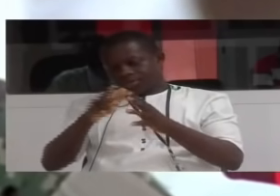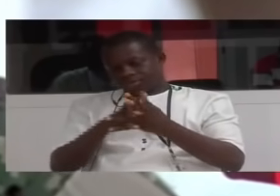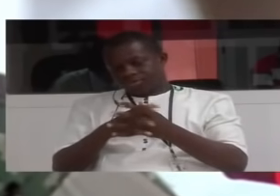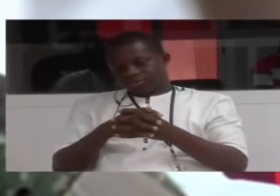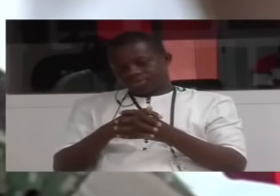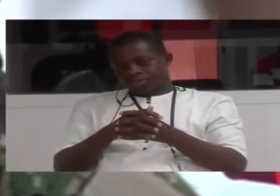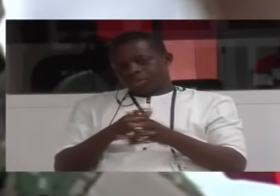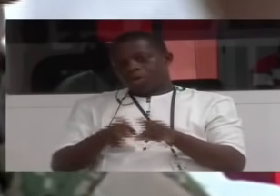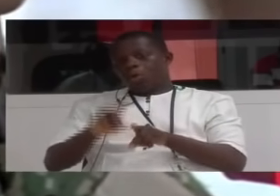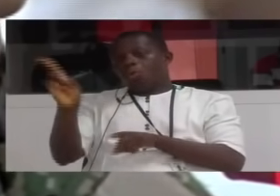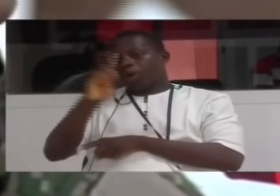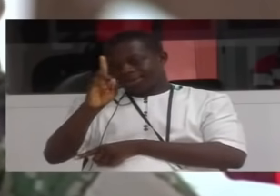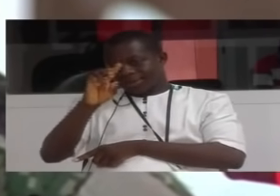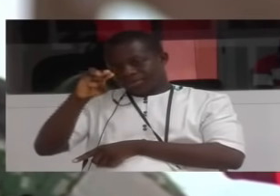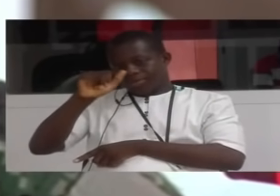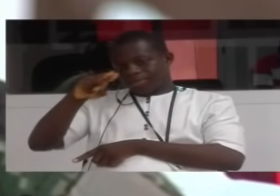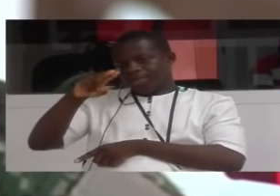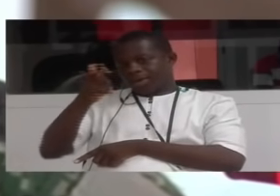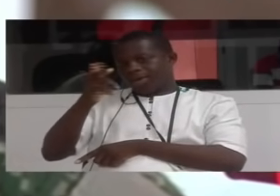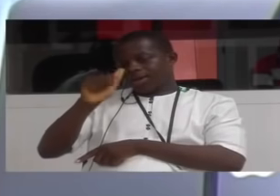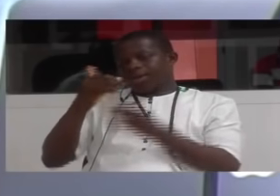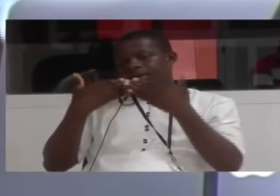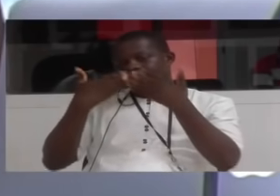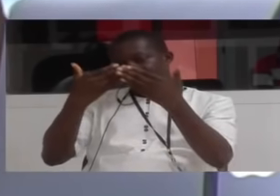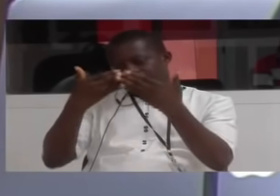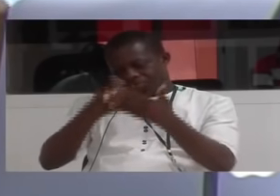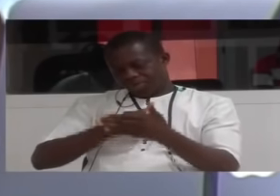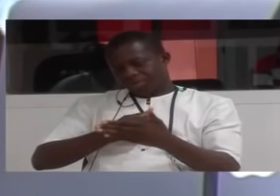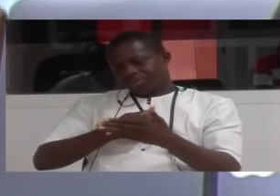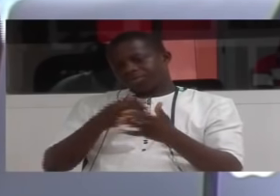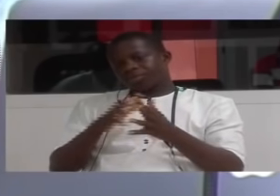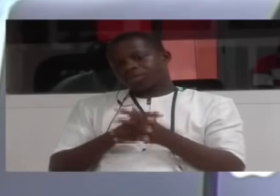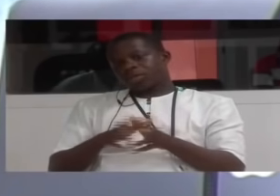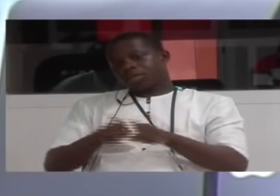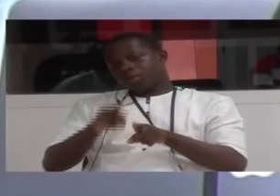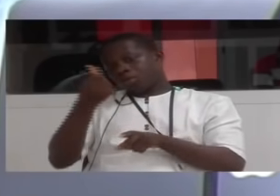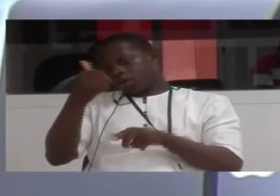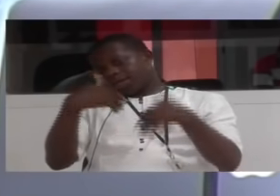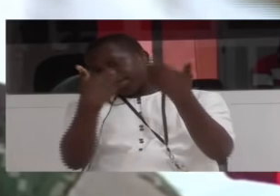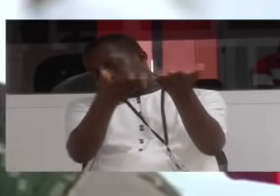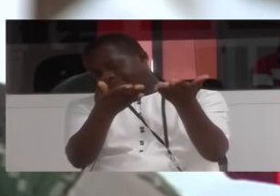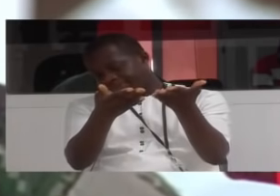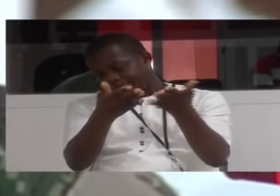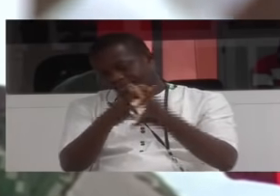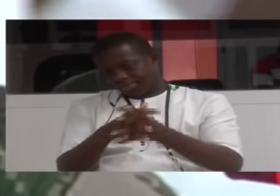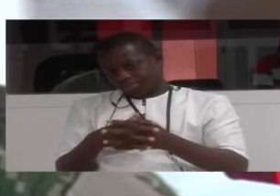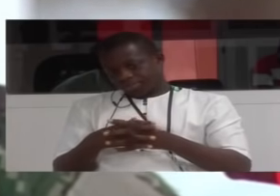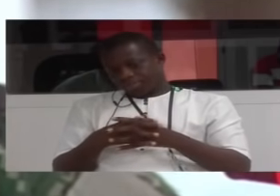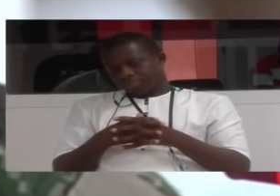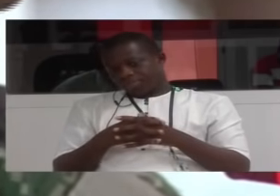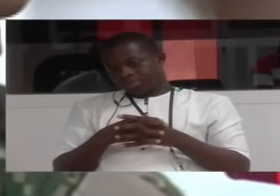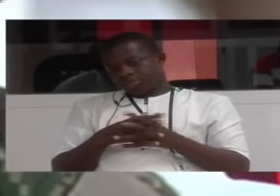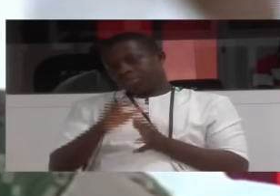officer. Ci luma manga wax. According to what manga told me, and they were taking money for him. Ñu ko yobul